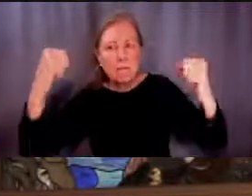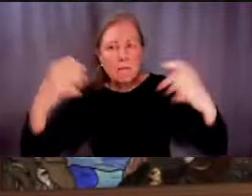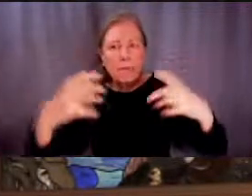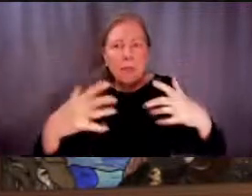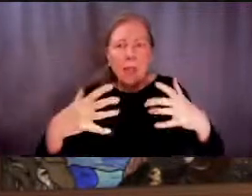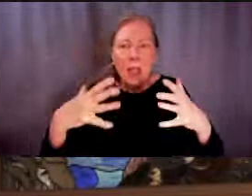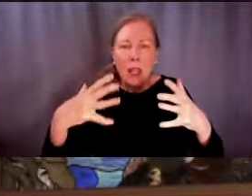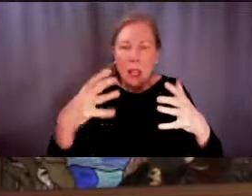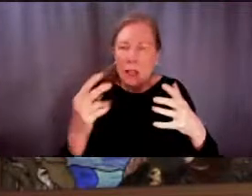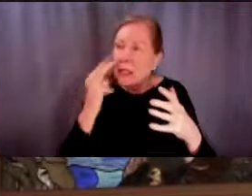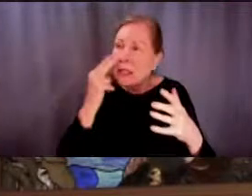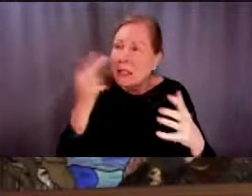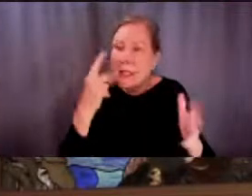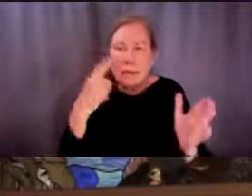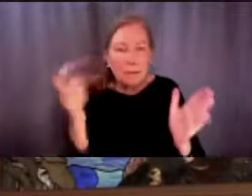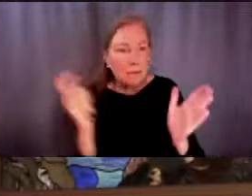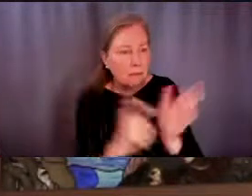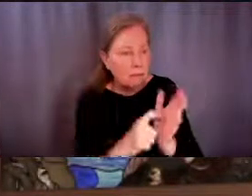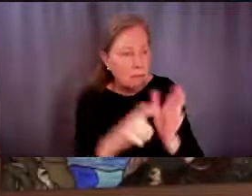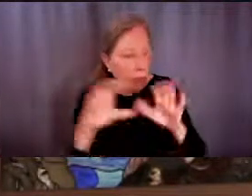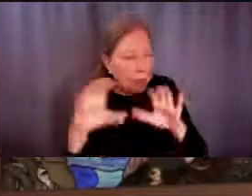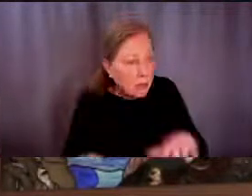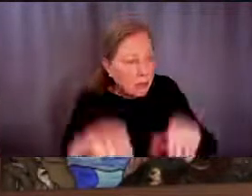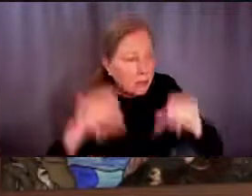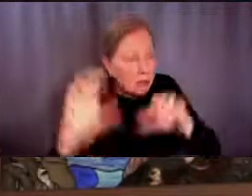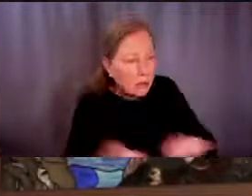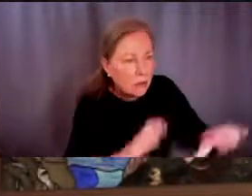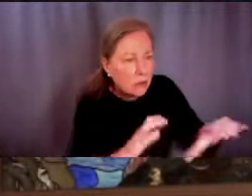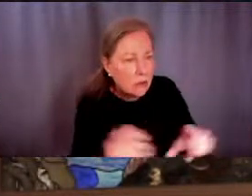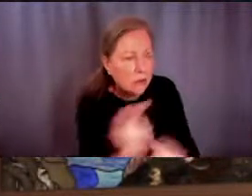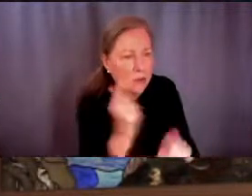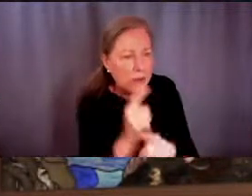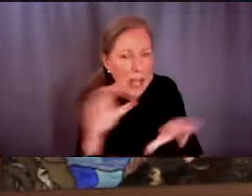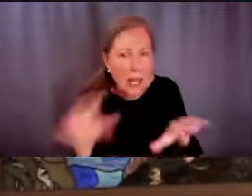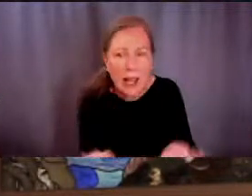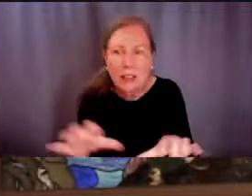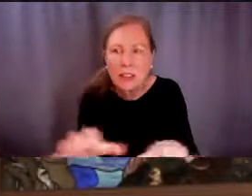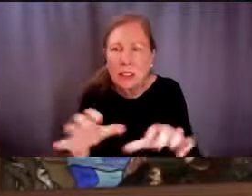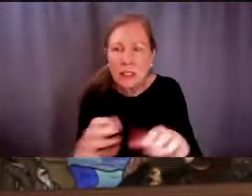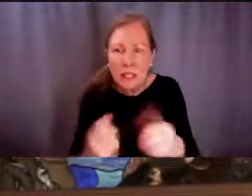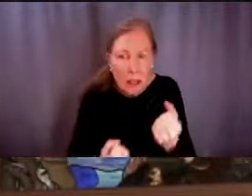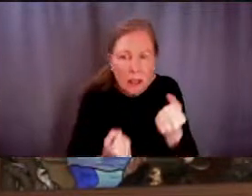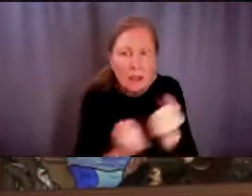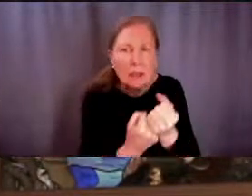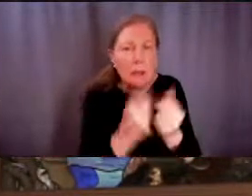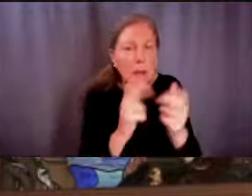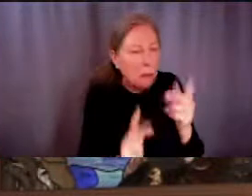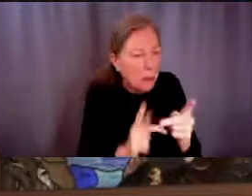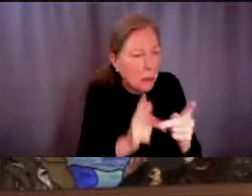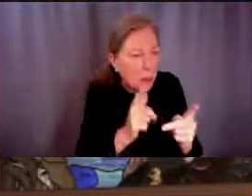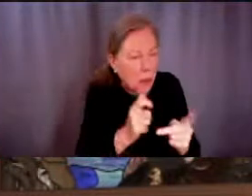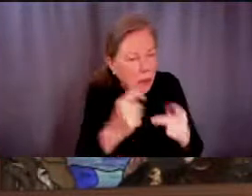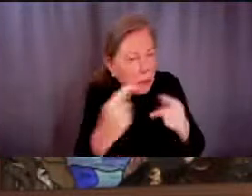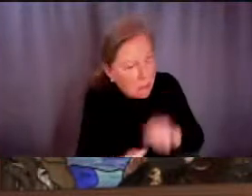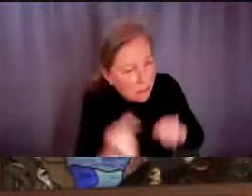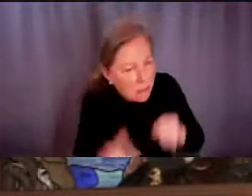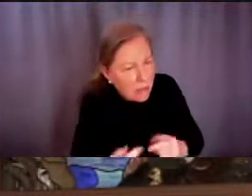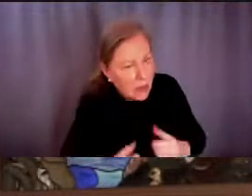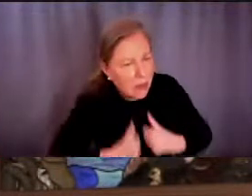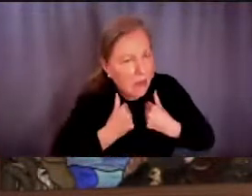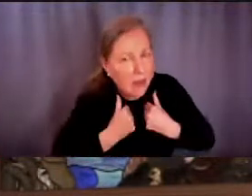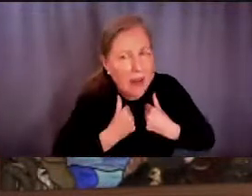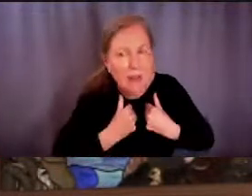and good things, to reach out and stand up for those who are struggling to survive and ease that